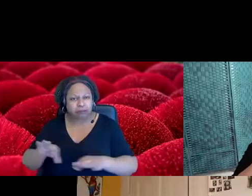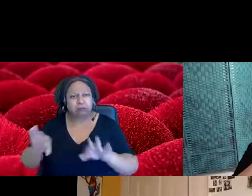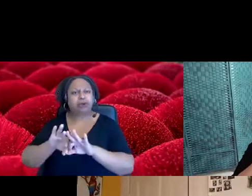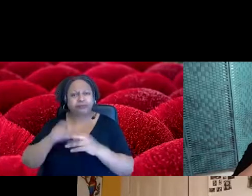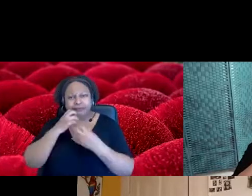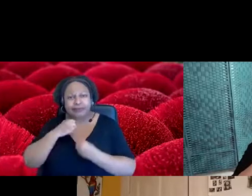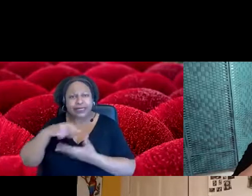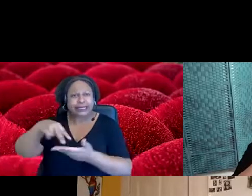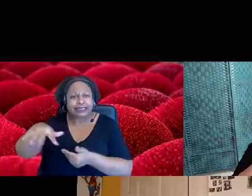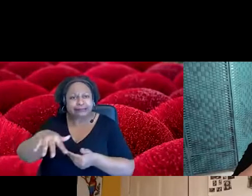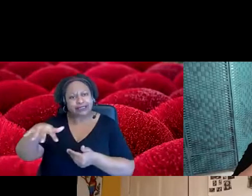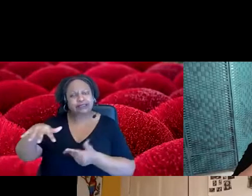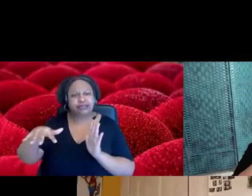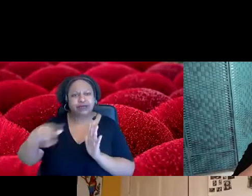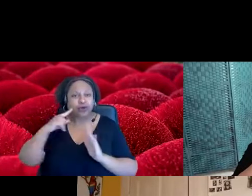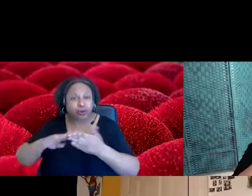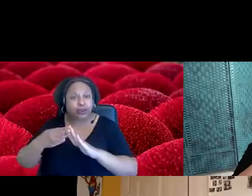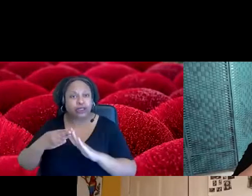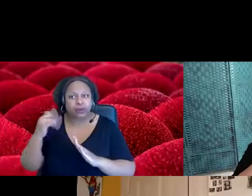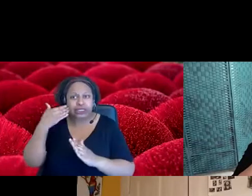at that? Why did we not know that there wasn't a lease?